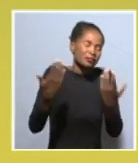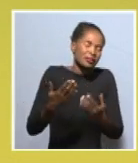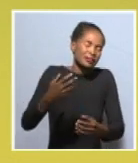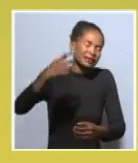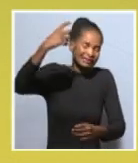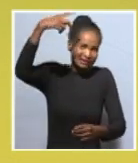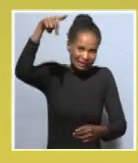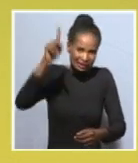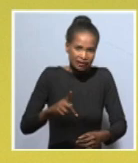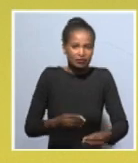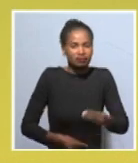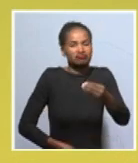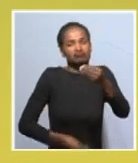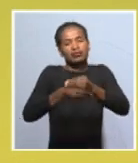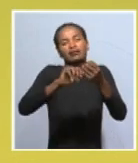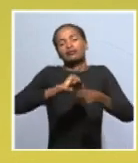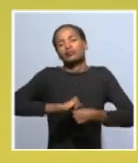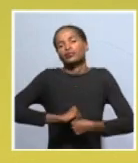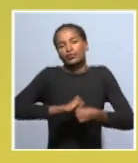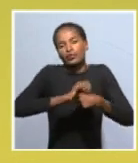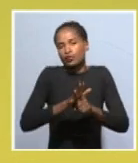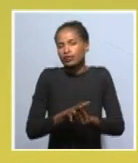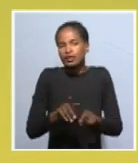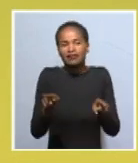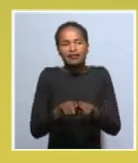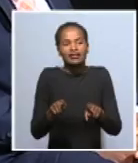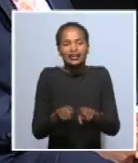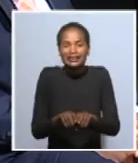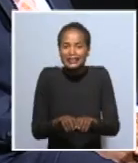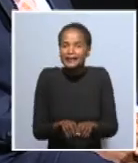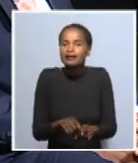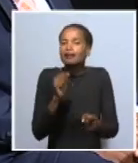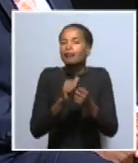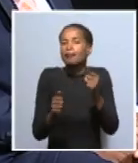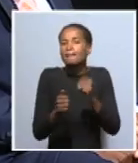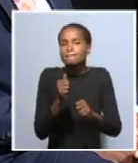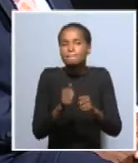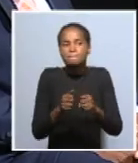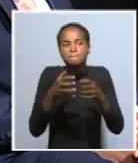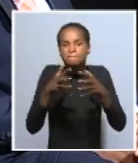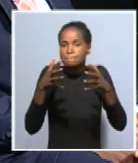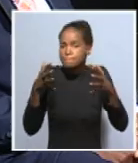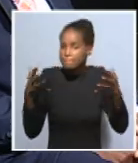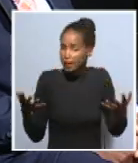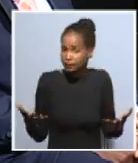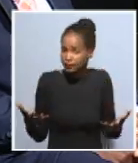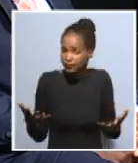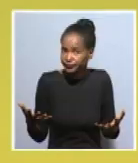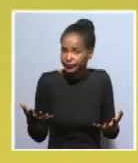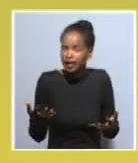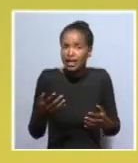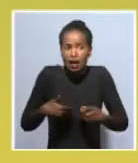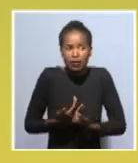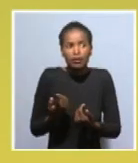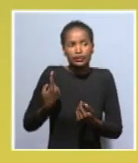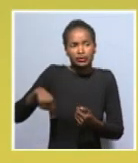onslaught, it's like in boxing, we received a knockout, and we really have to recover from this. This put us in